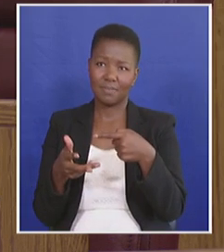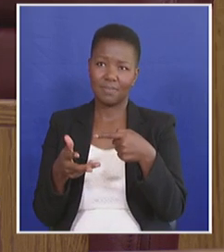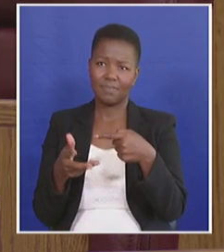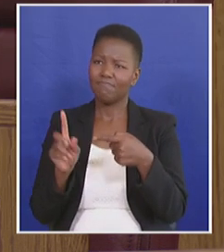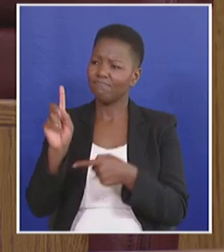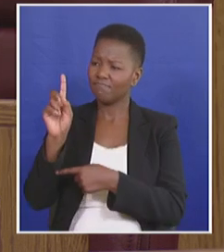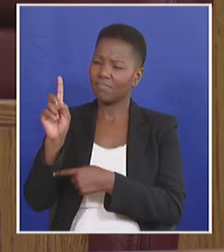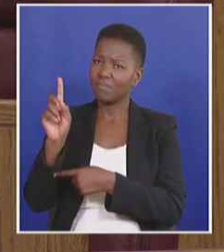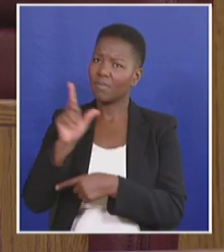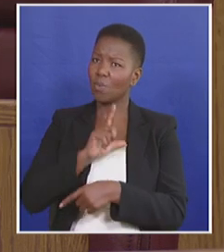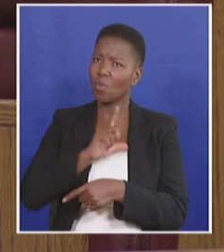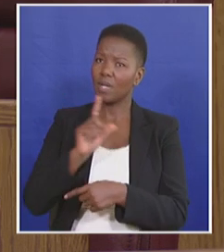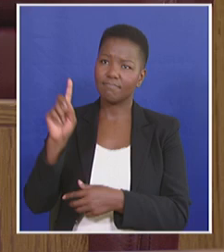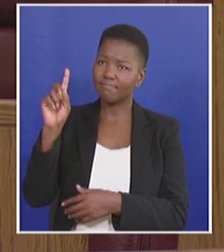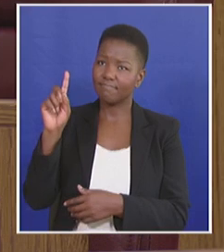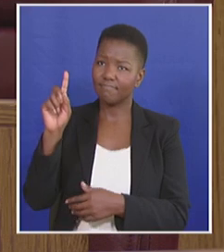What is the point of order?